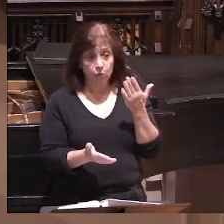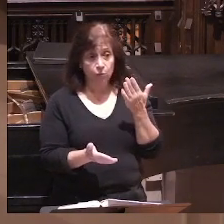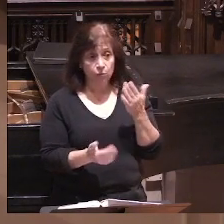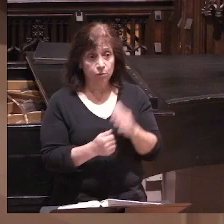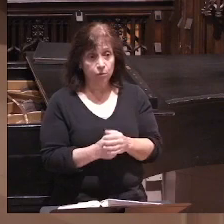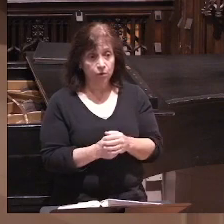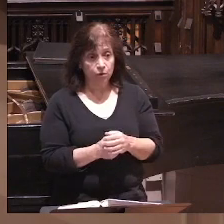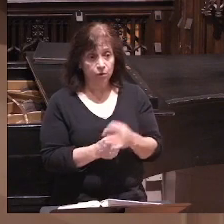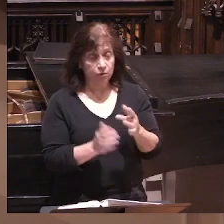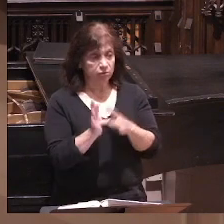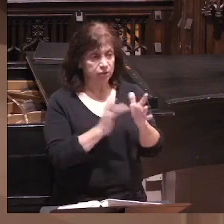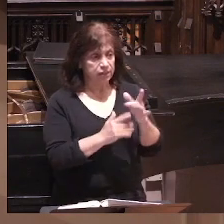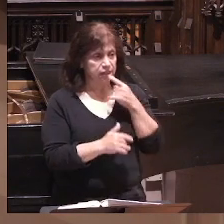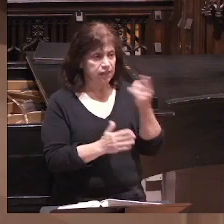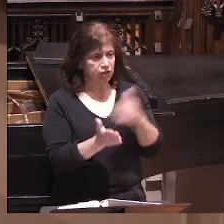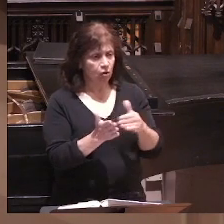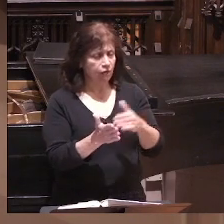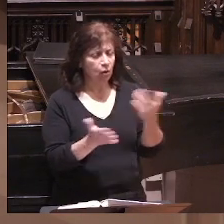Anyone?